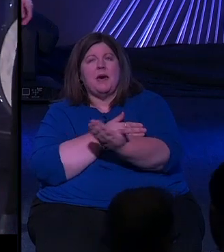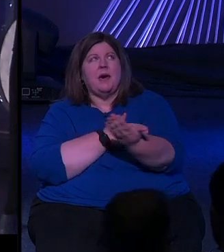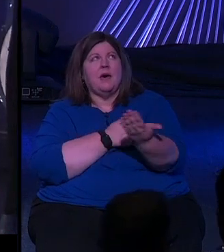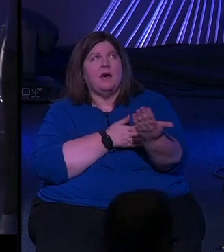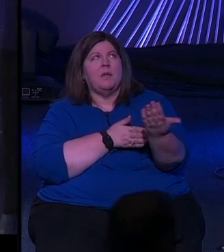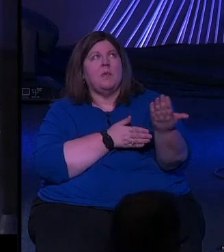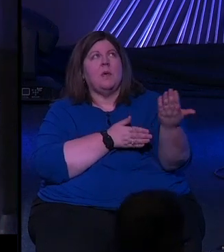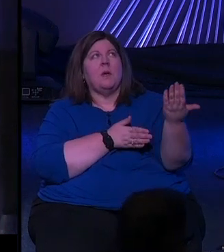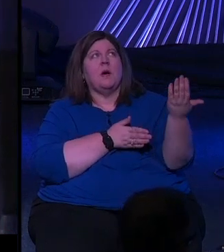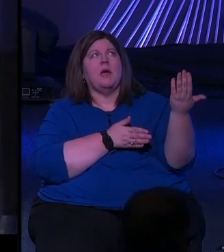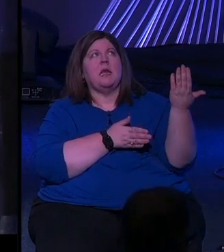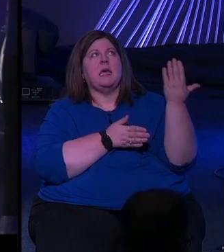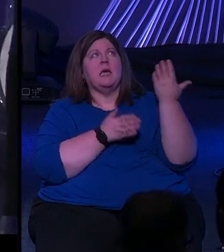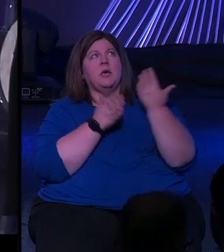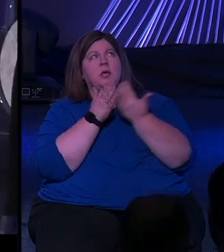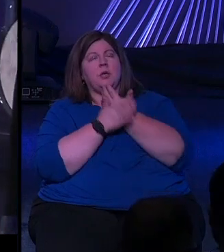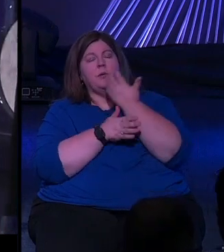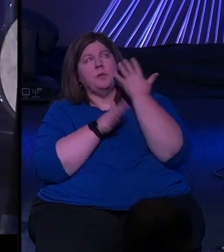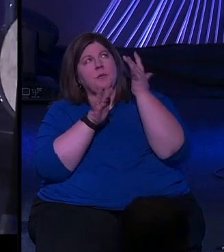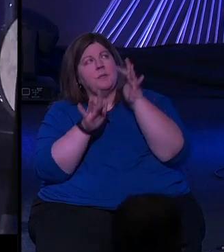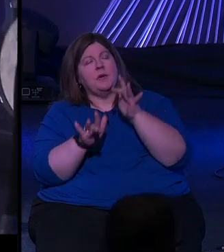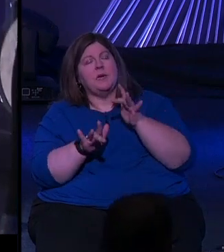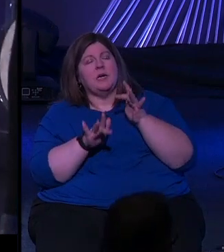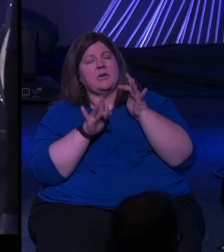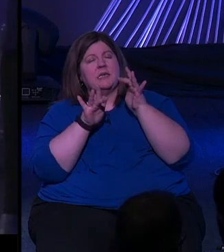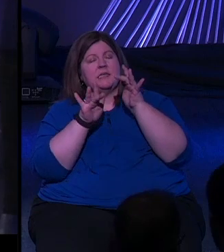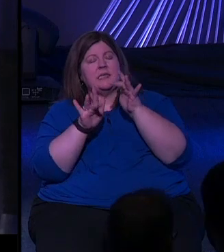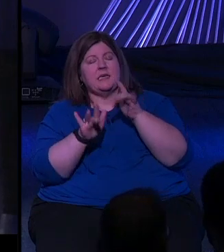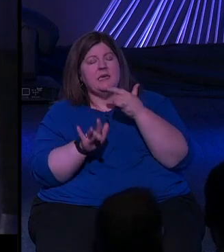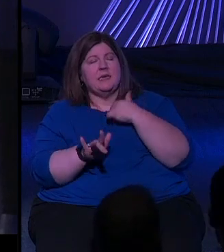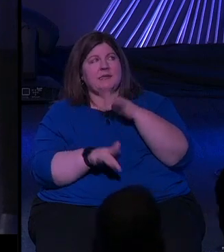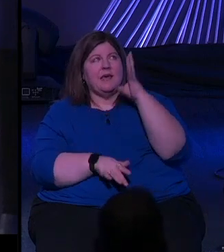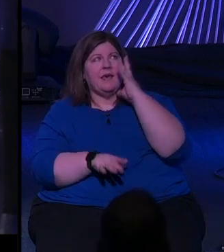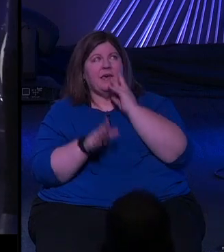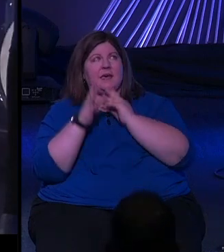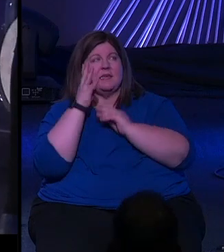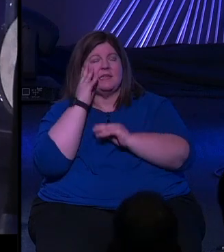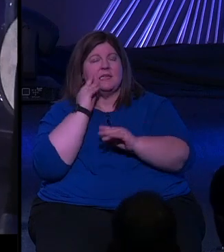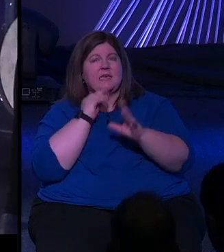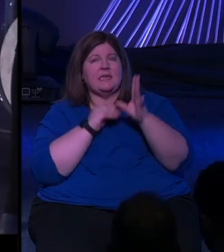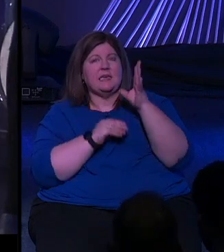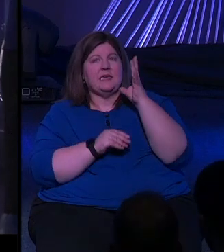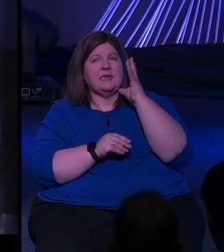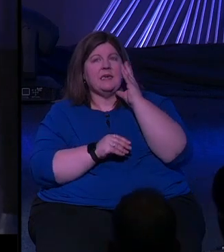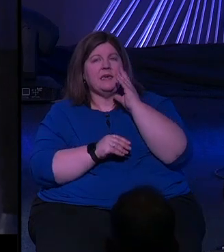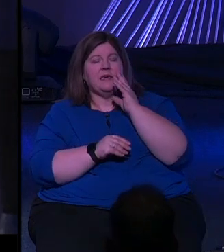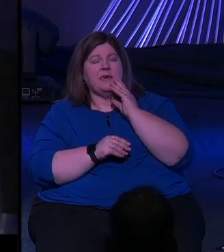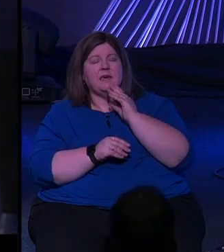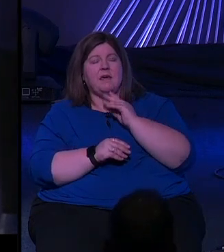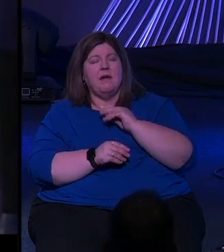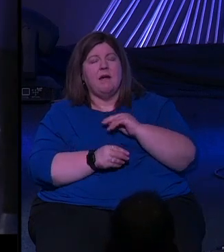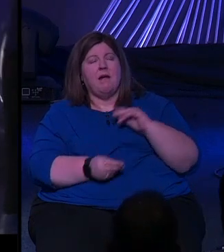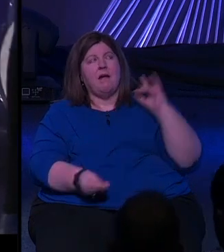Morning by morning, new mercies I